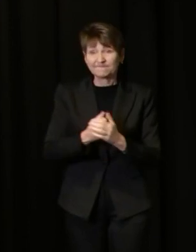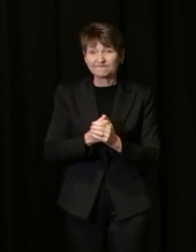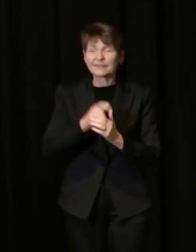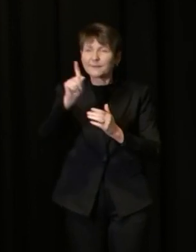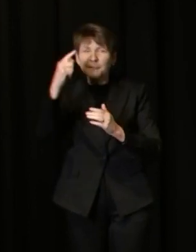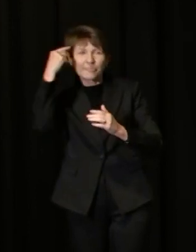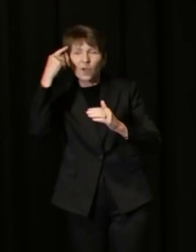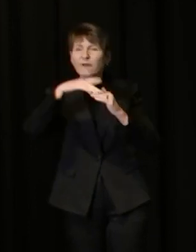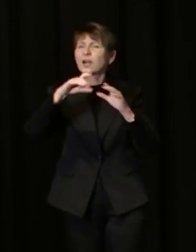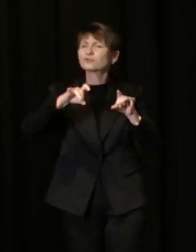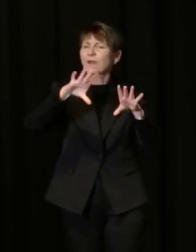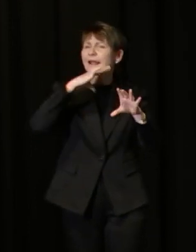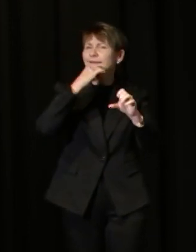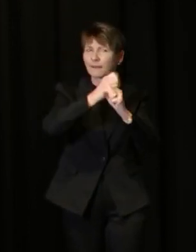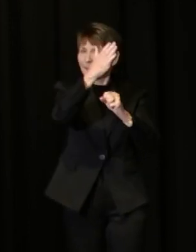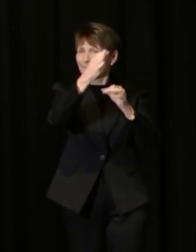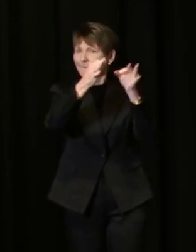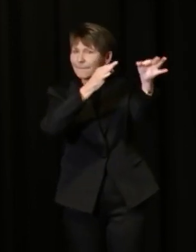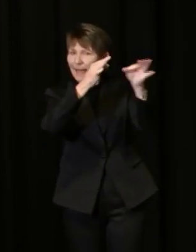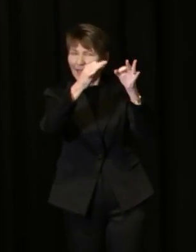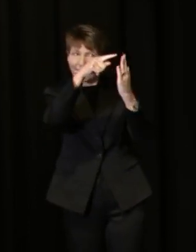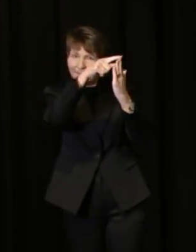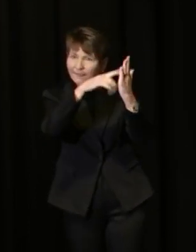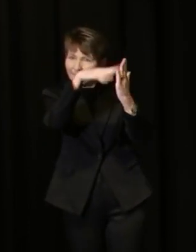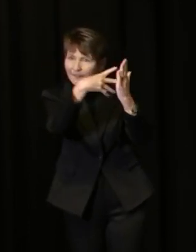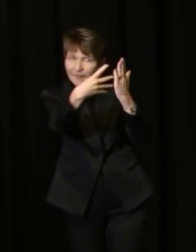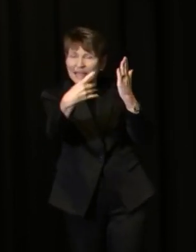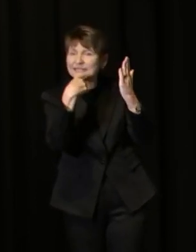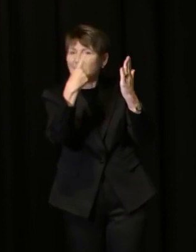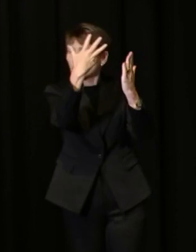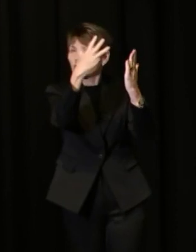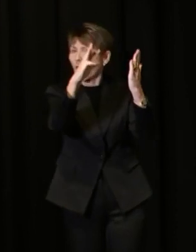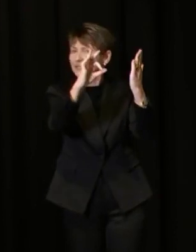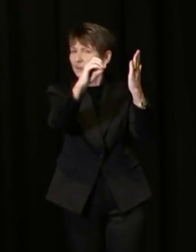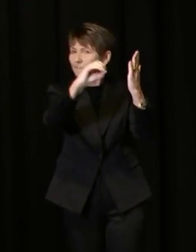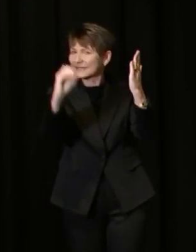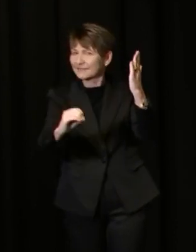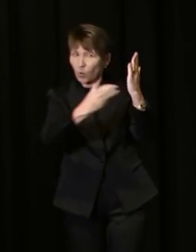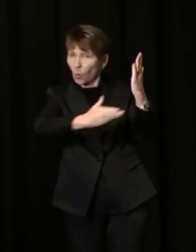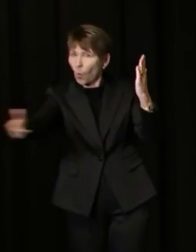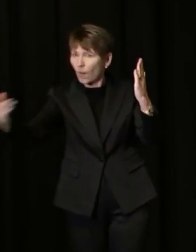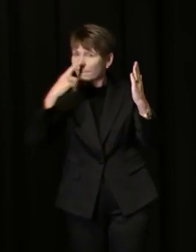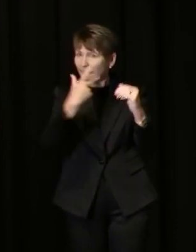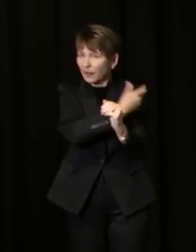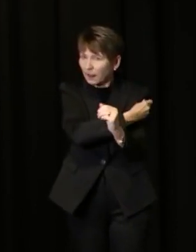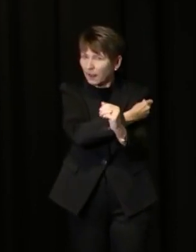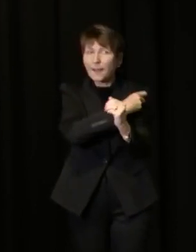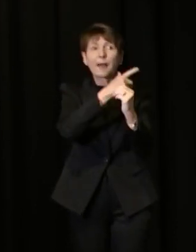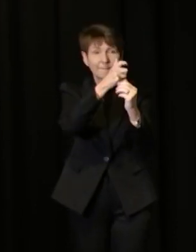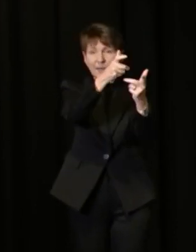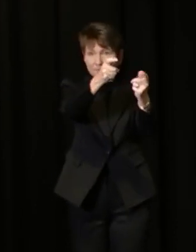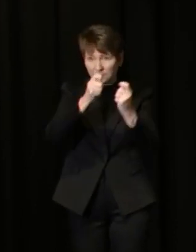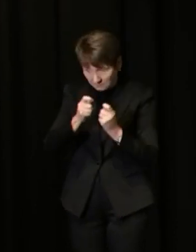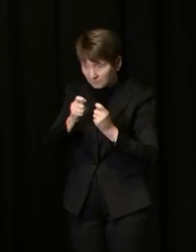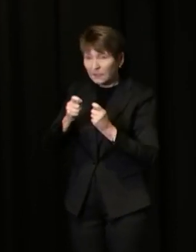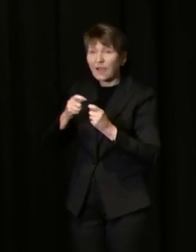The national plan talks about once you get to 90%, you should have enduring settings. You should lock in those settings. And it's our approach to